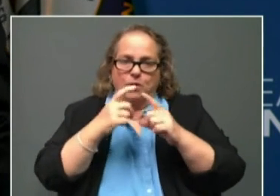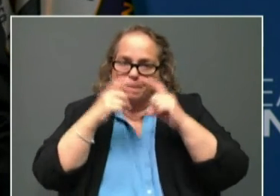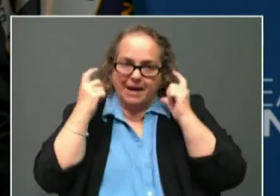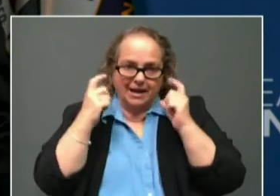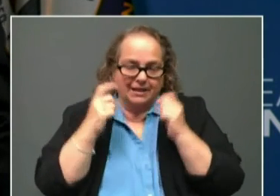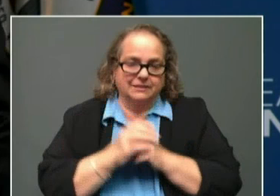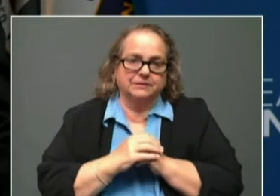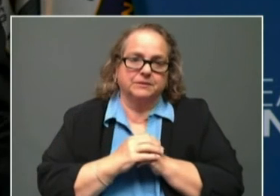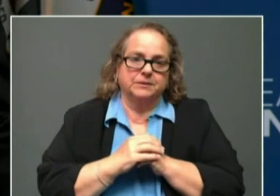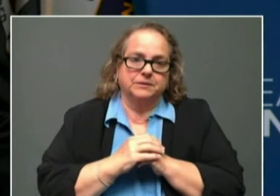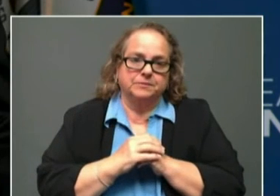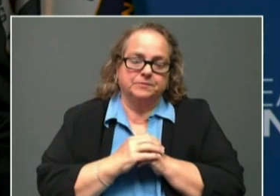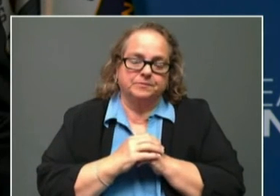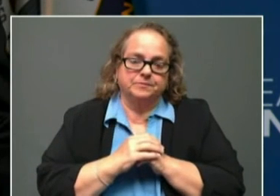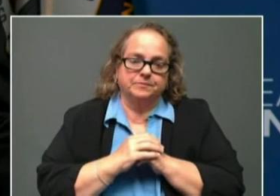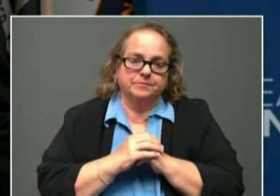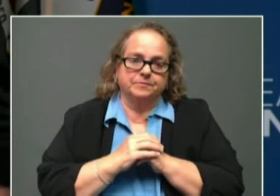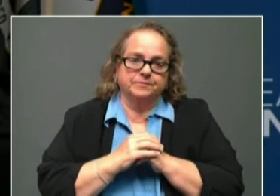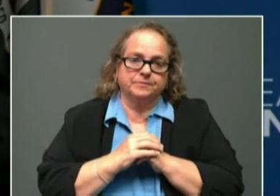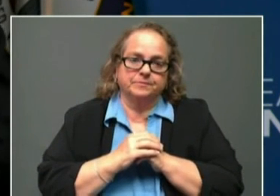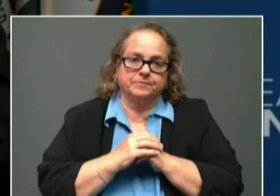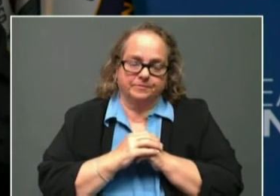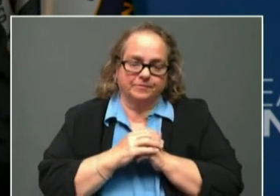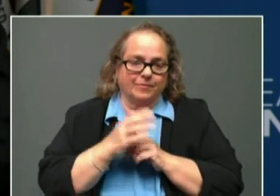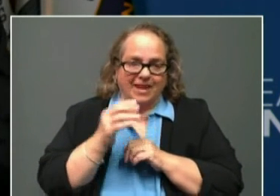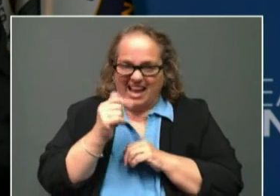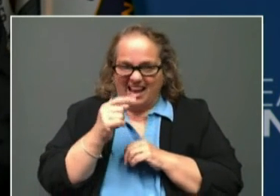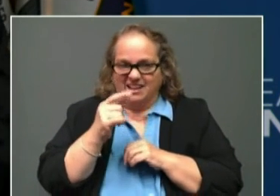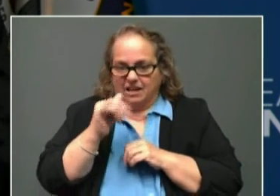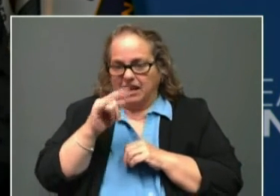wearing a mask at those points.